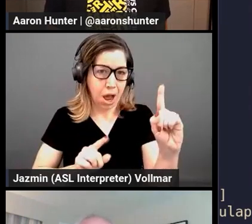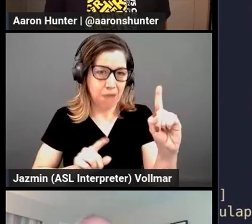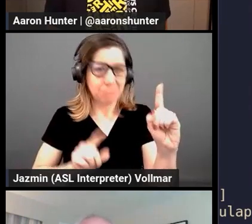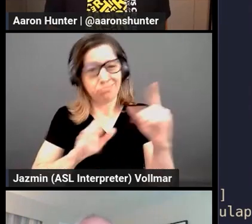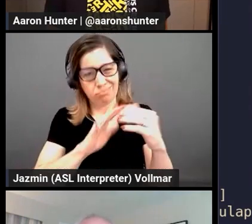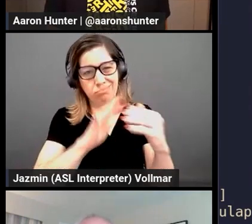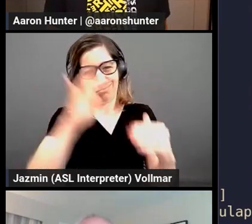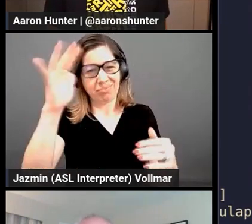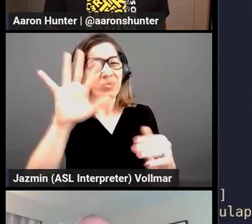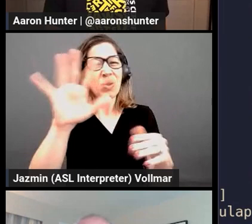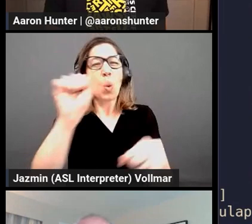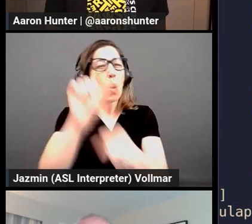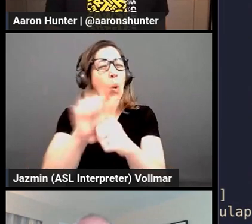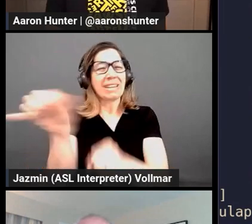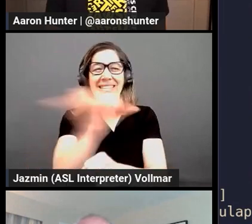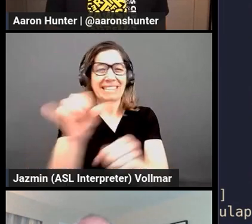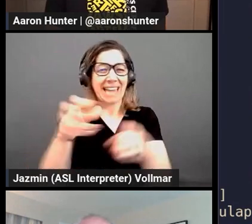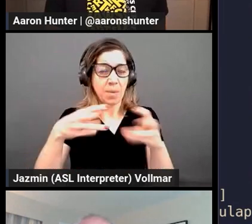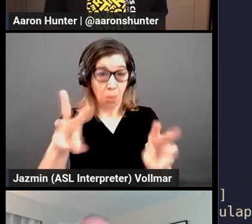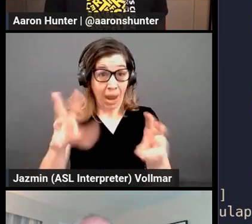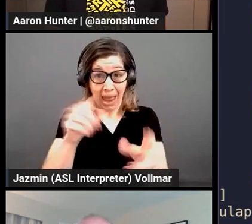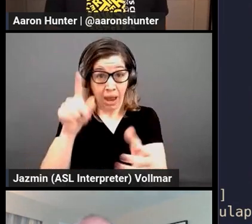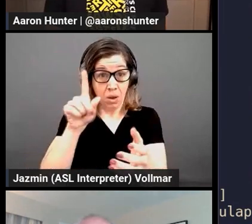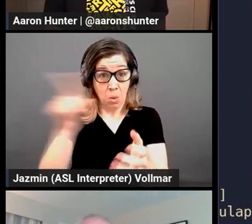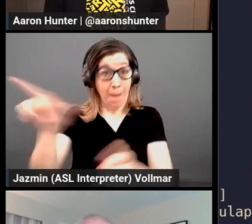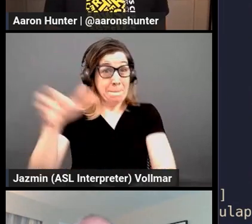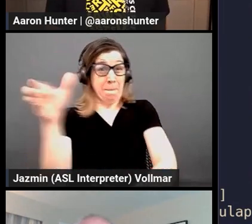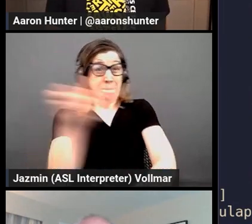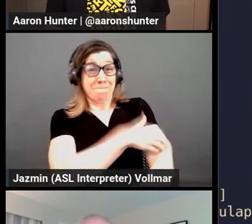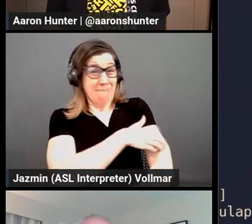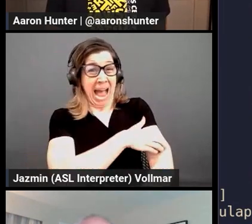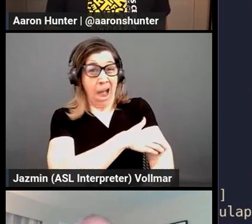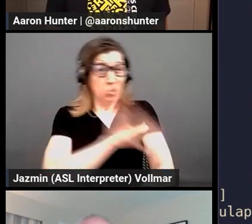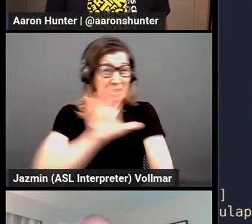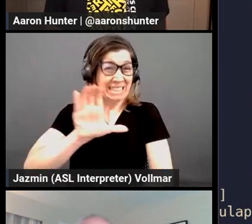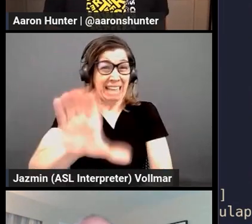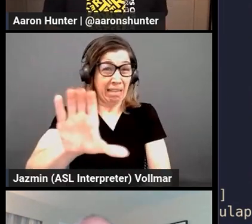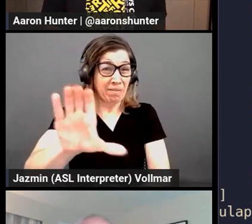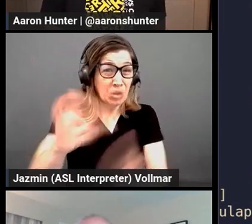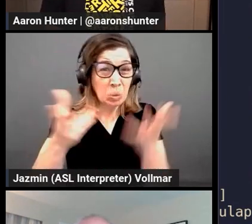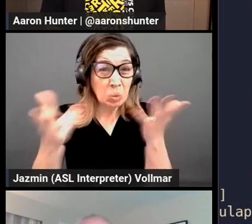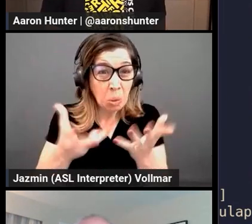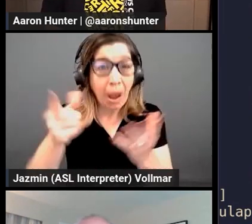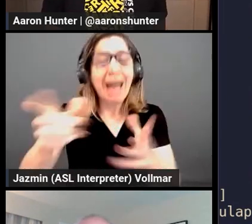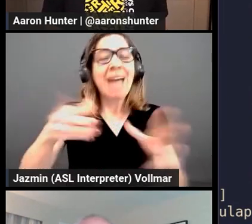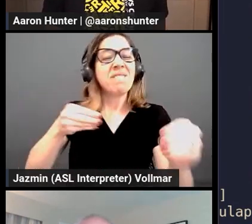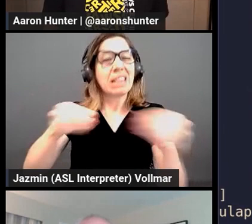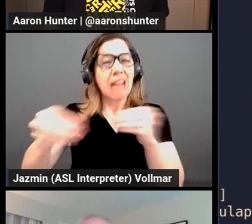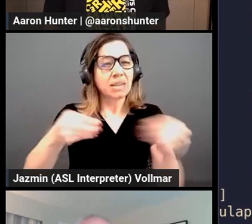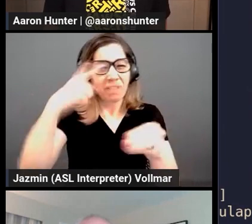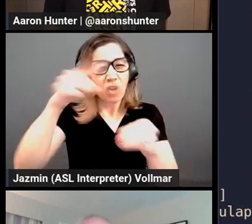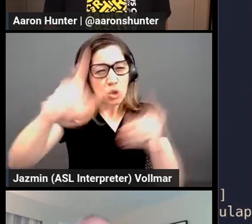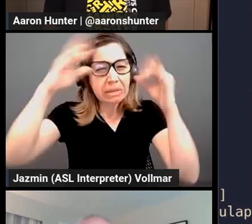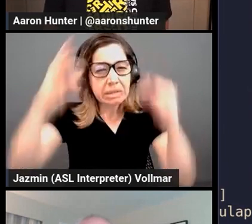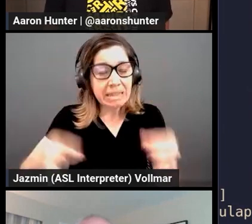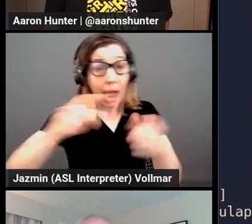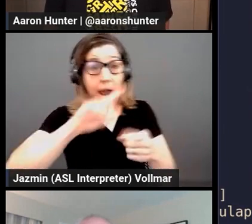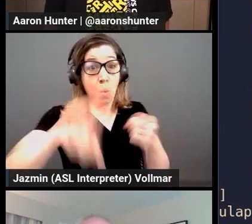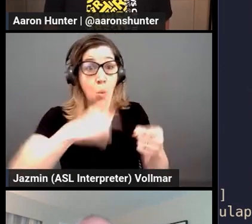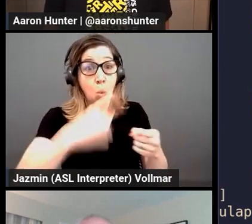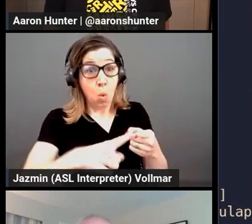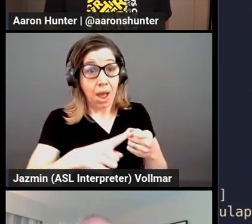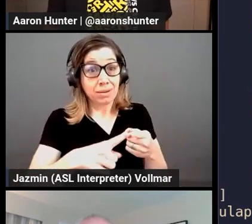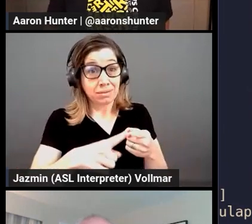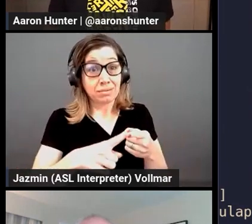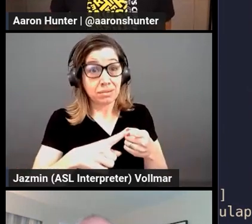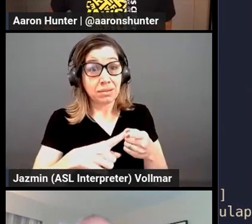going to work the same way. And the power that this really gives you is the flexibility to decide when it is